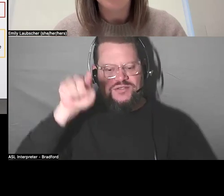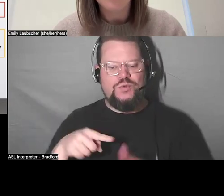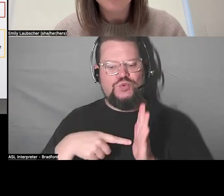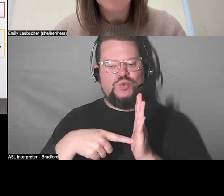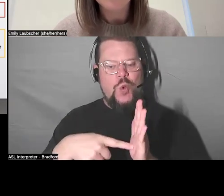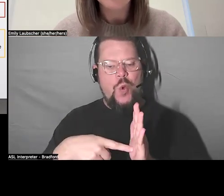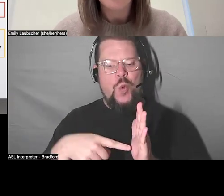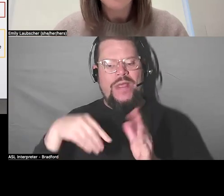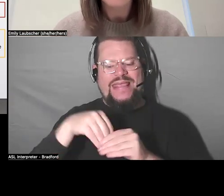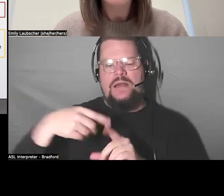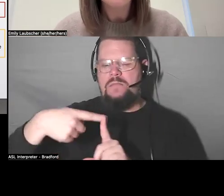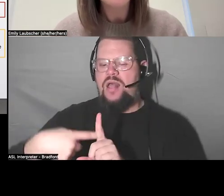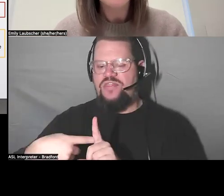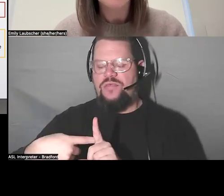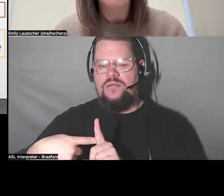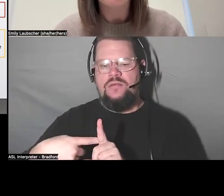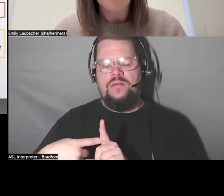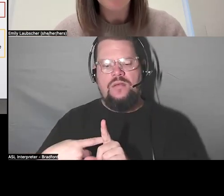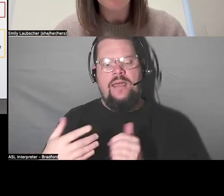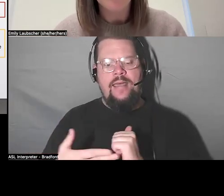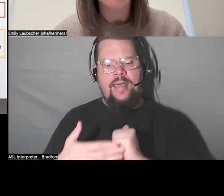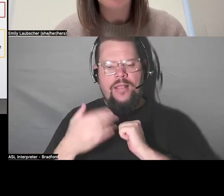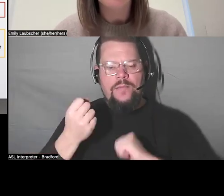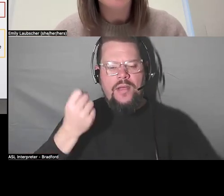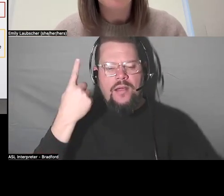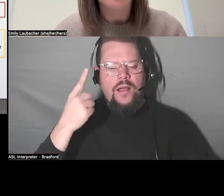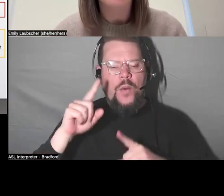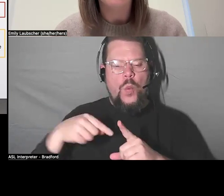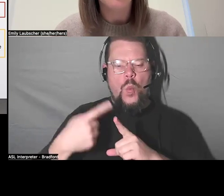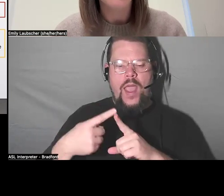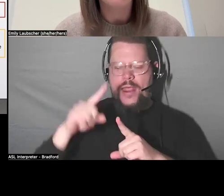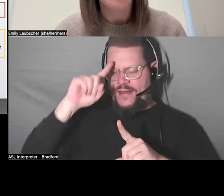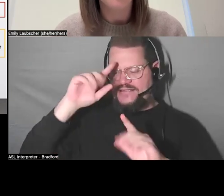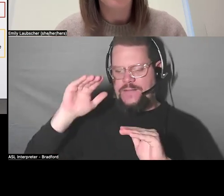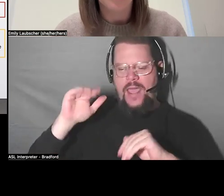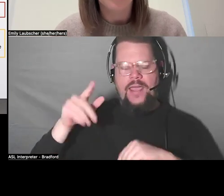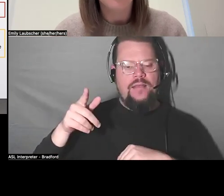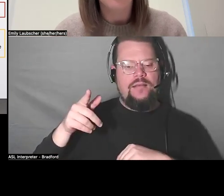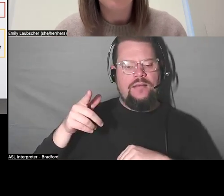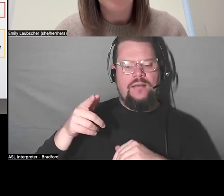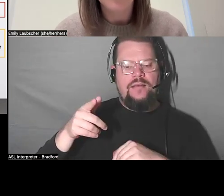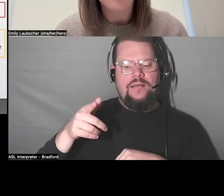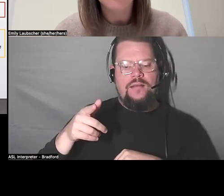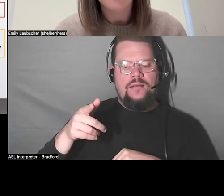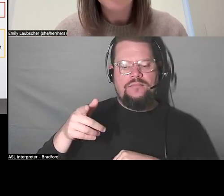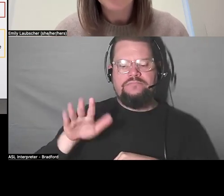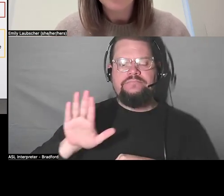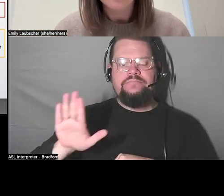in months can give us a sense of about when we would expect use of each word to